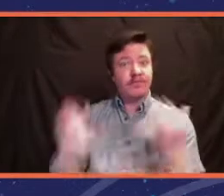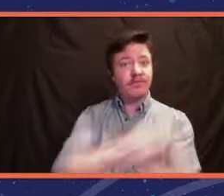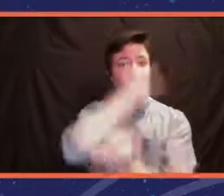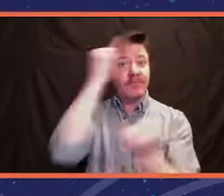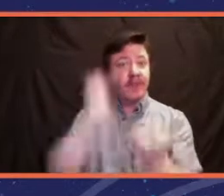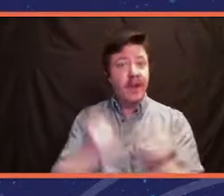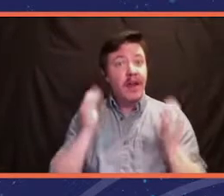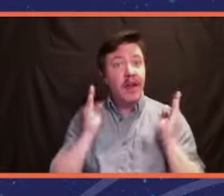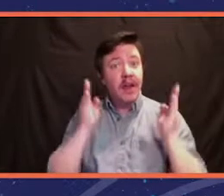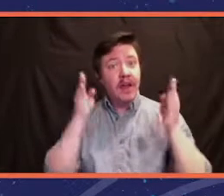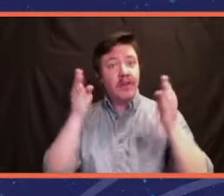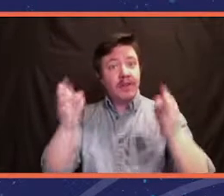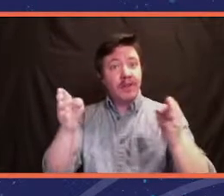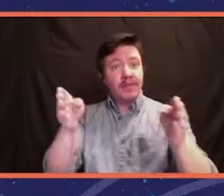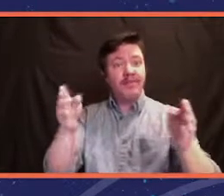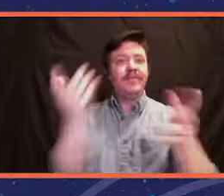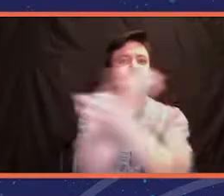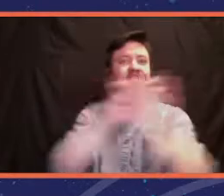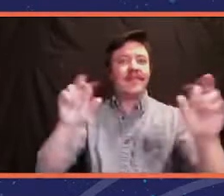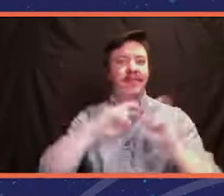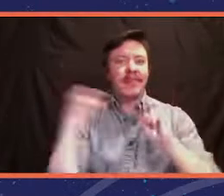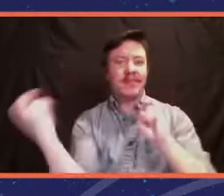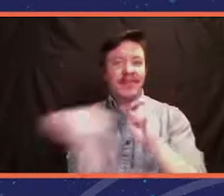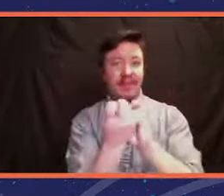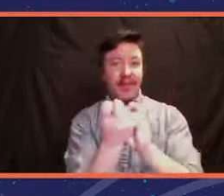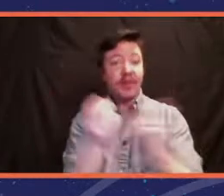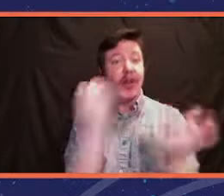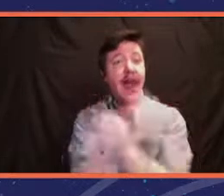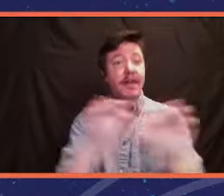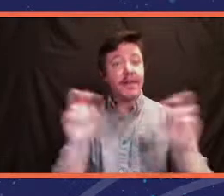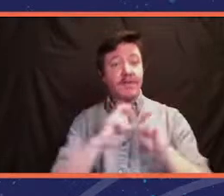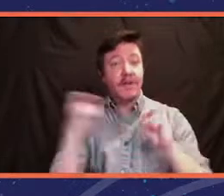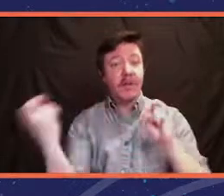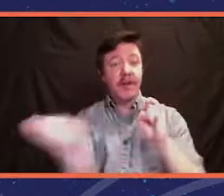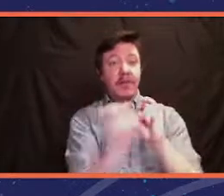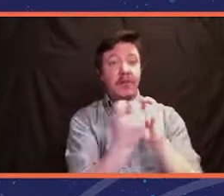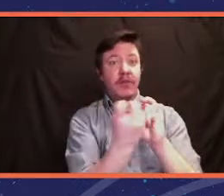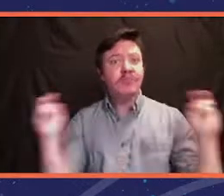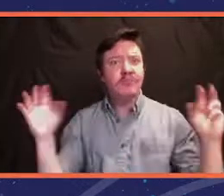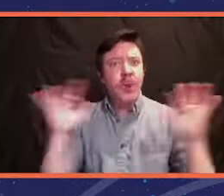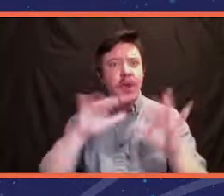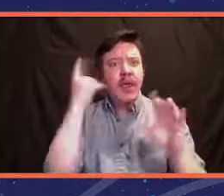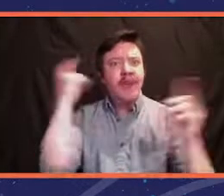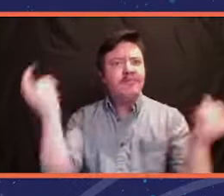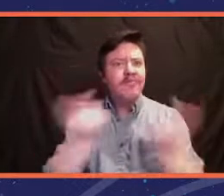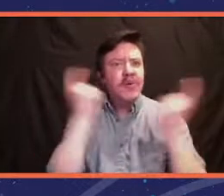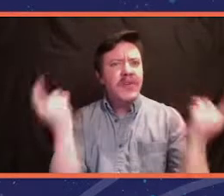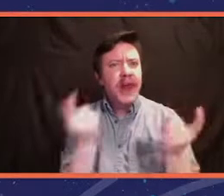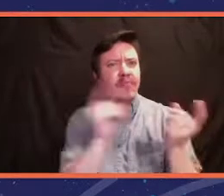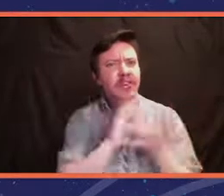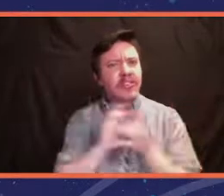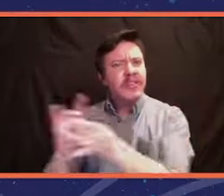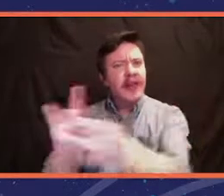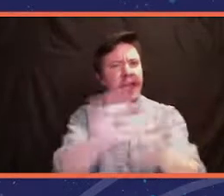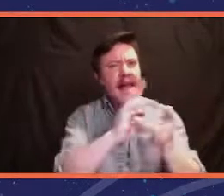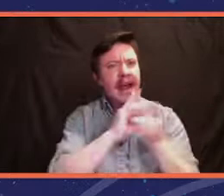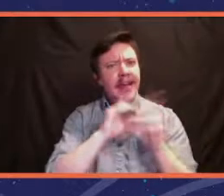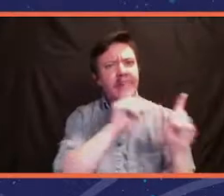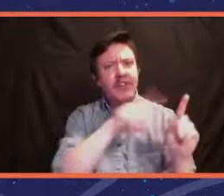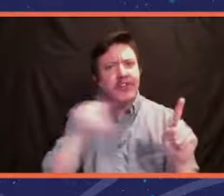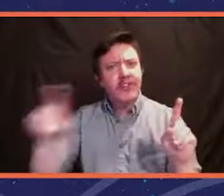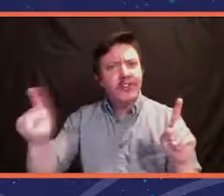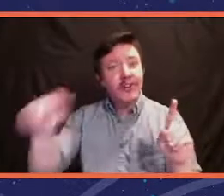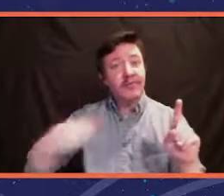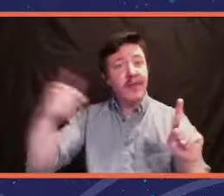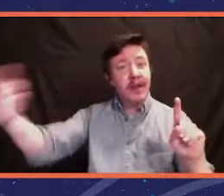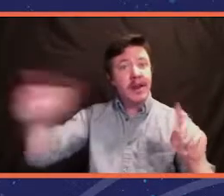the Freedom Circle. At the Freedom Circle, we gather for celebrations that connect us to each other and other communities around the